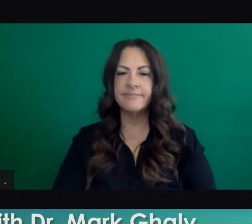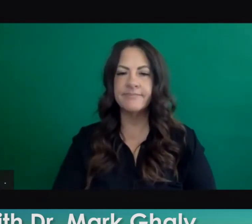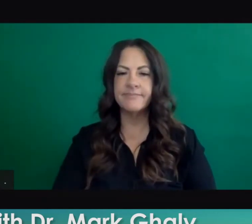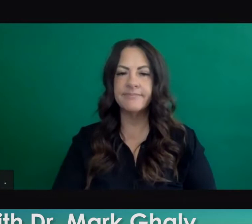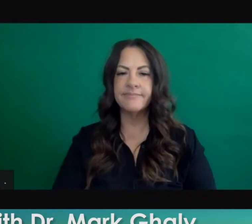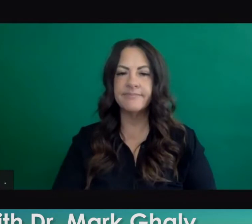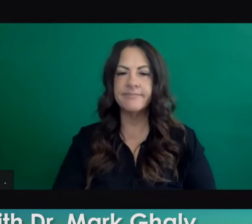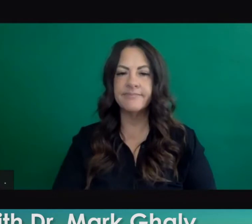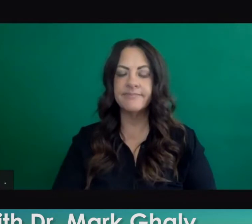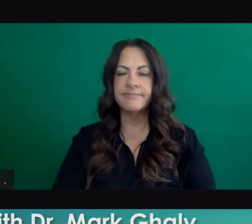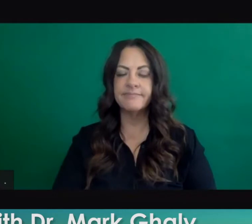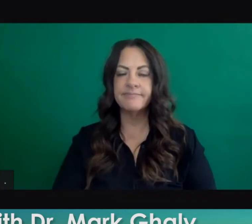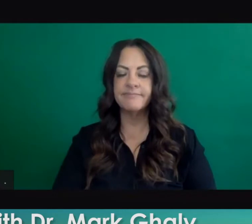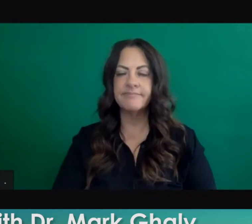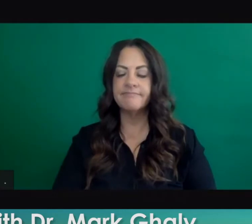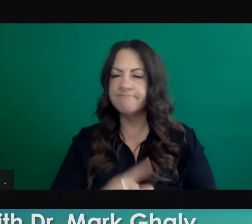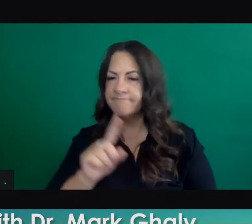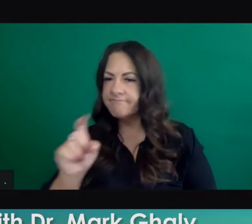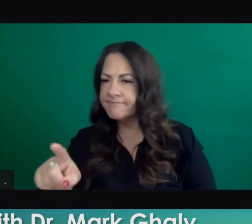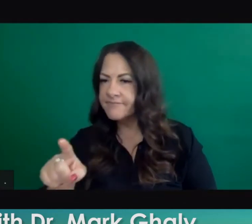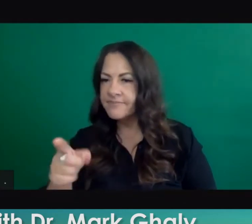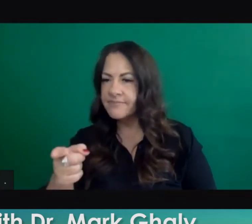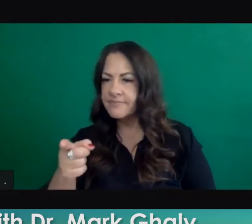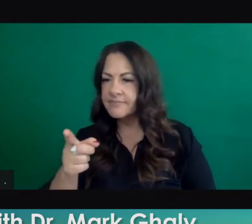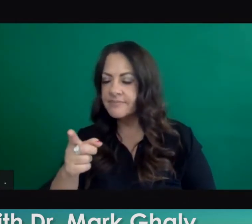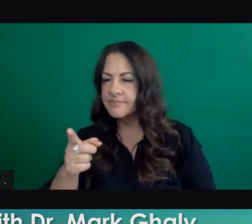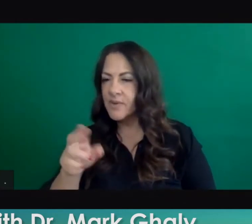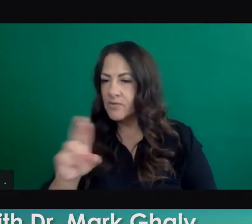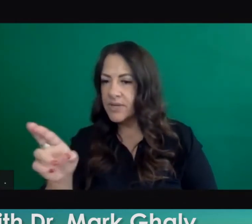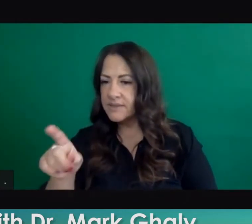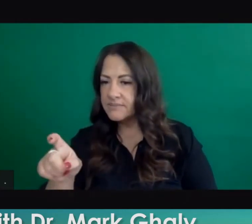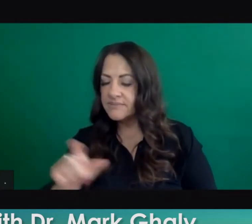Spencer Custodio, the voice of OC.